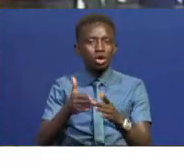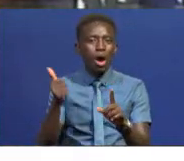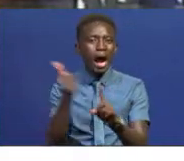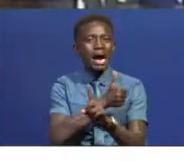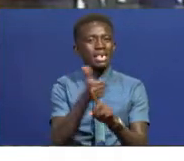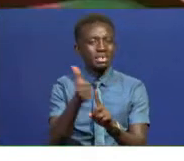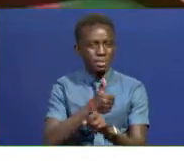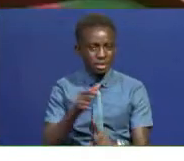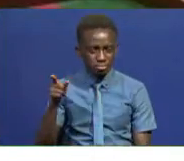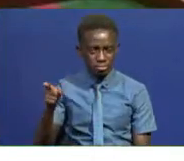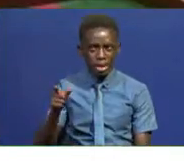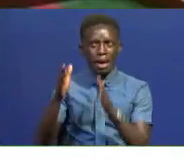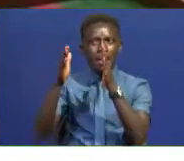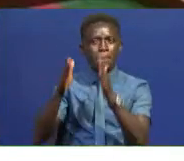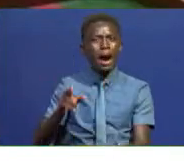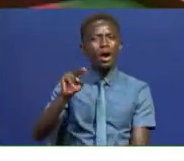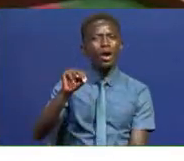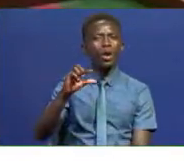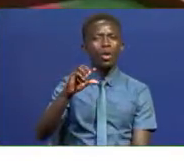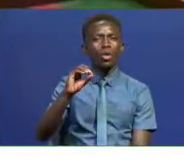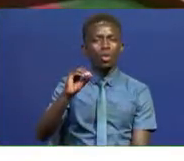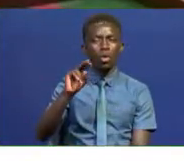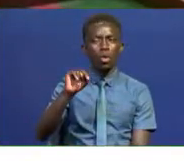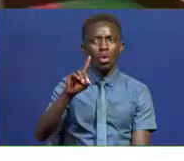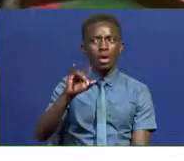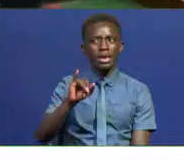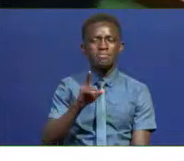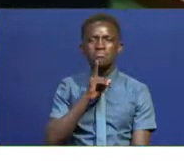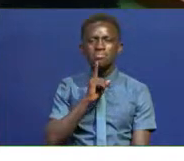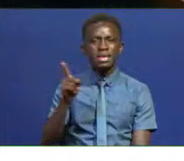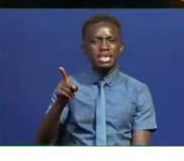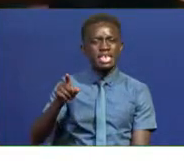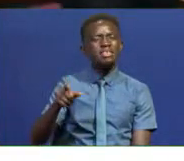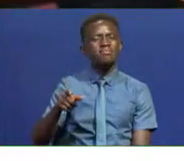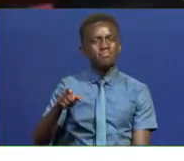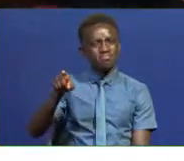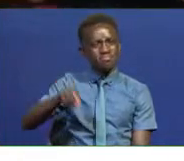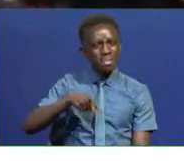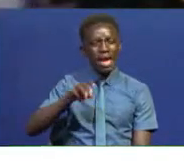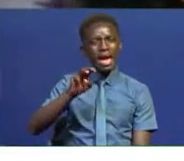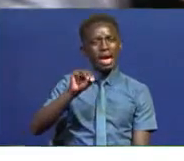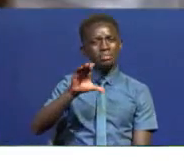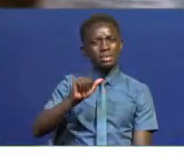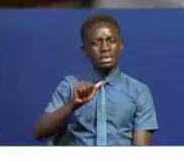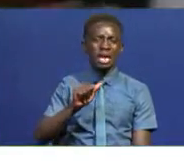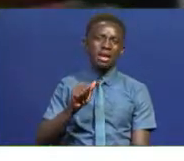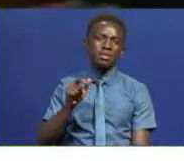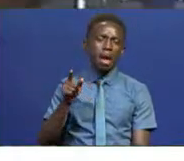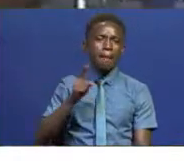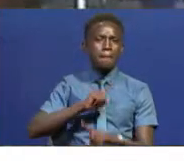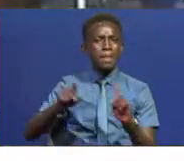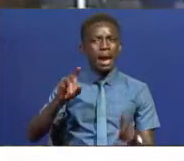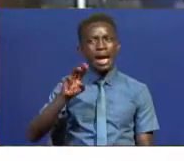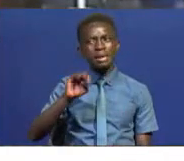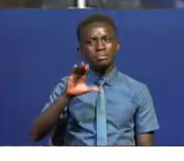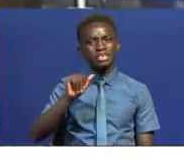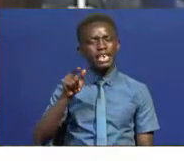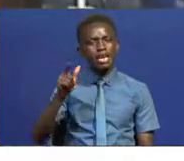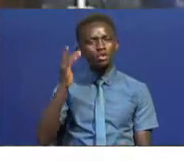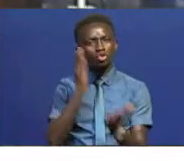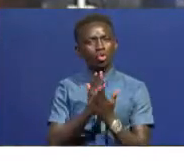is claimed to have forcefully hugged an MCA at the Nairobi County Assembly against her will.